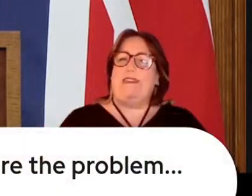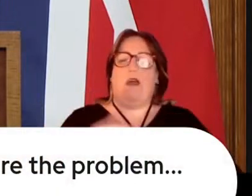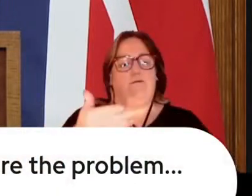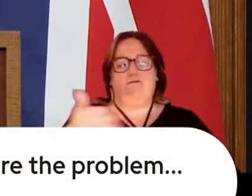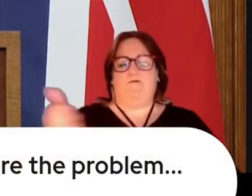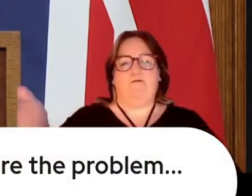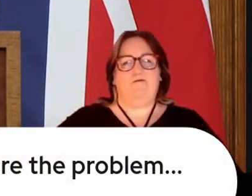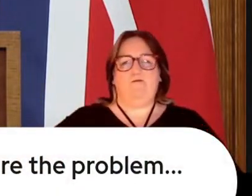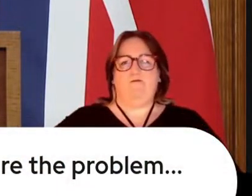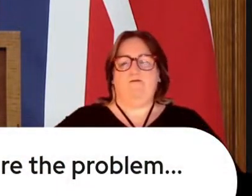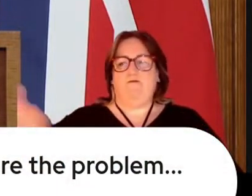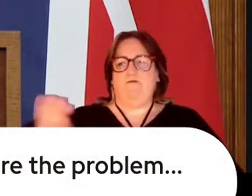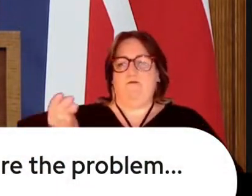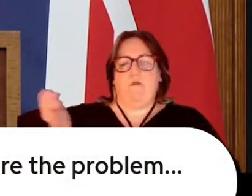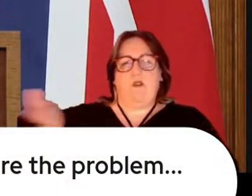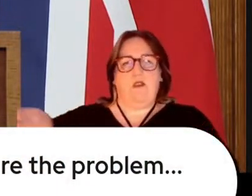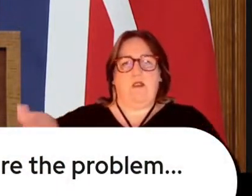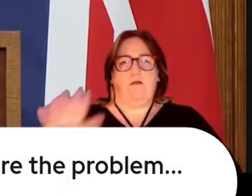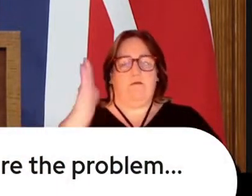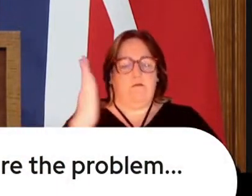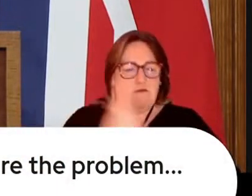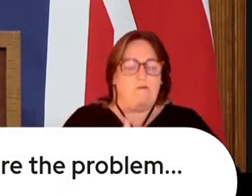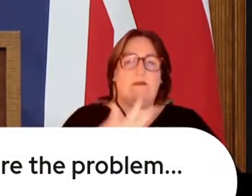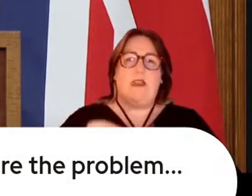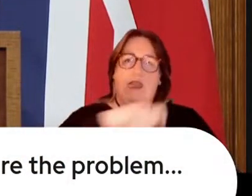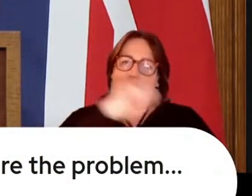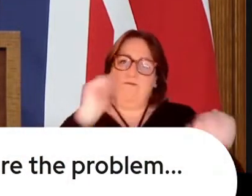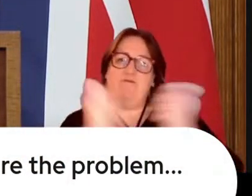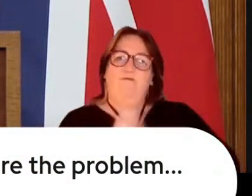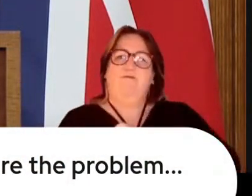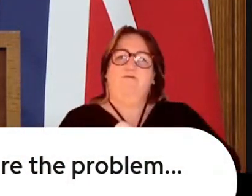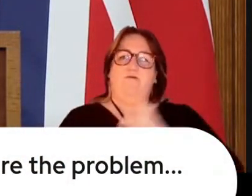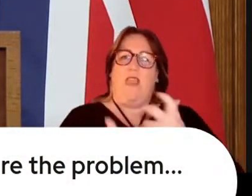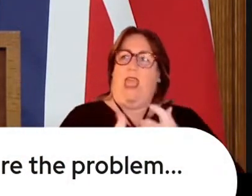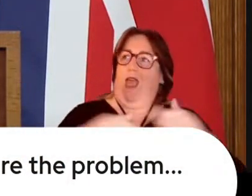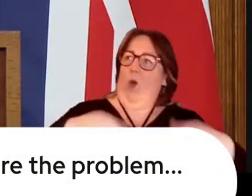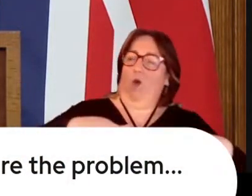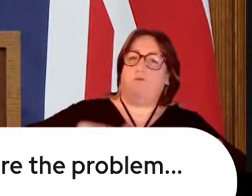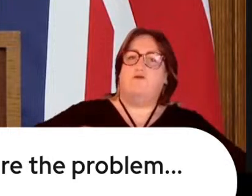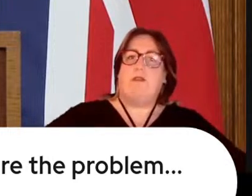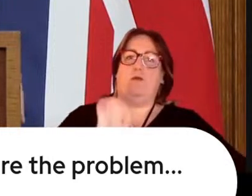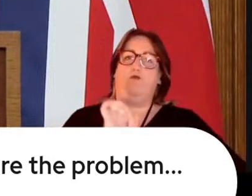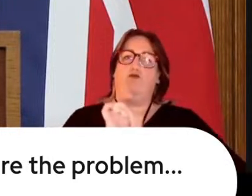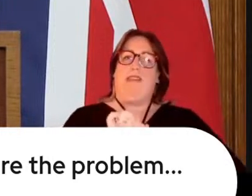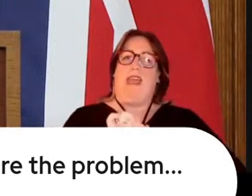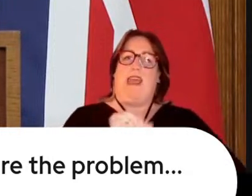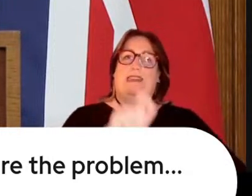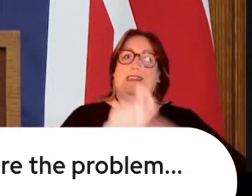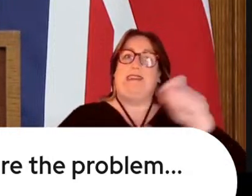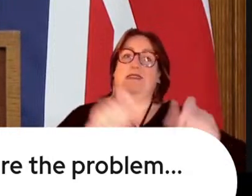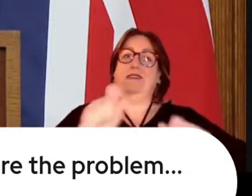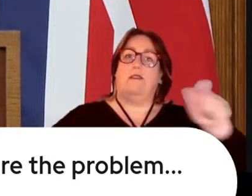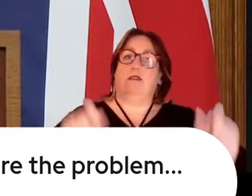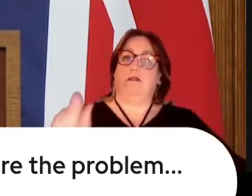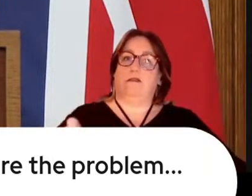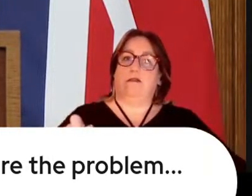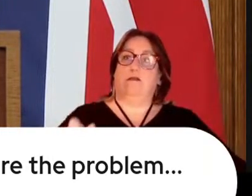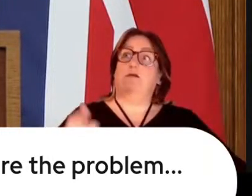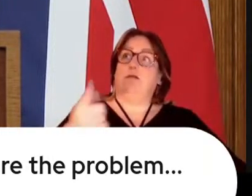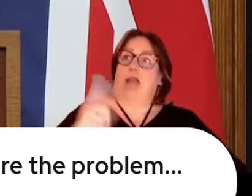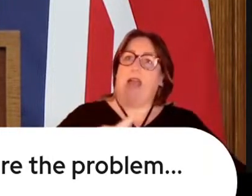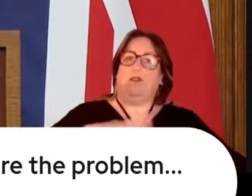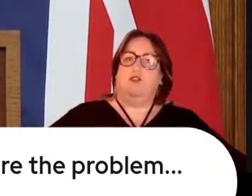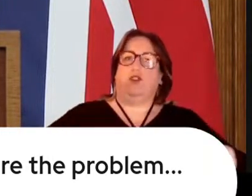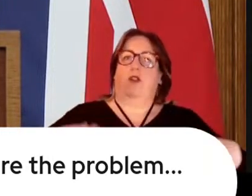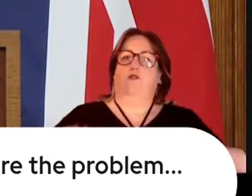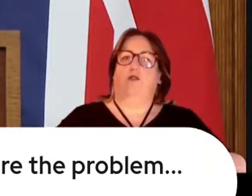in how Britain protects its citizens and its children. In pursuit of that, we